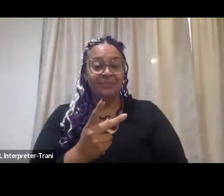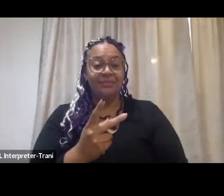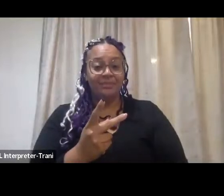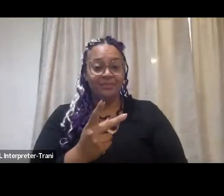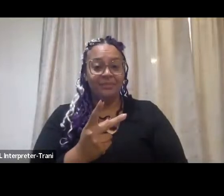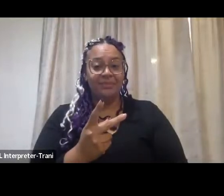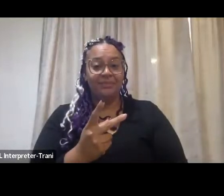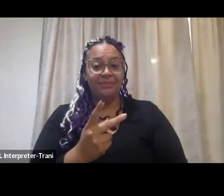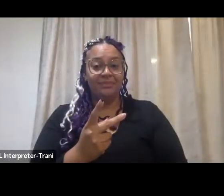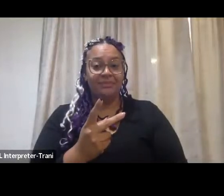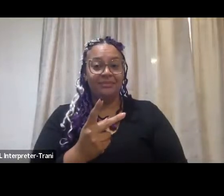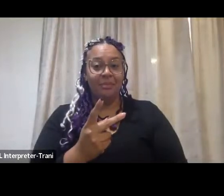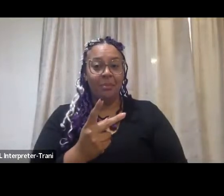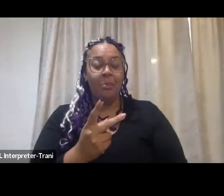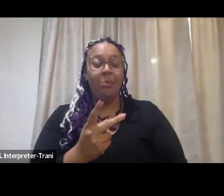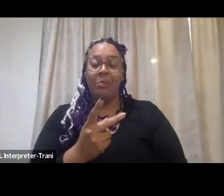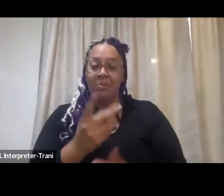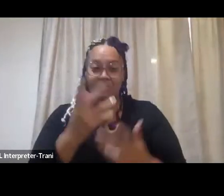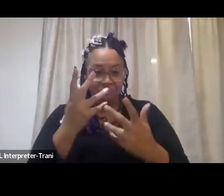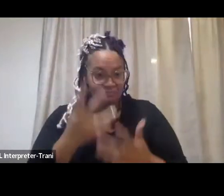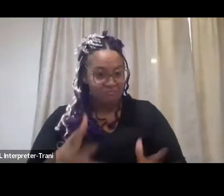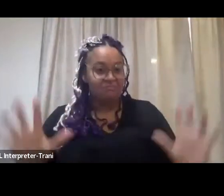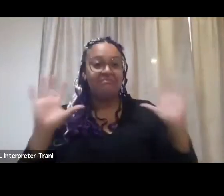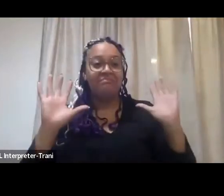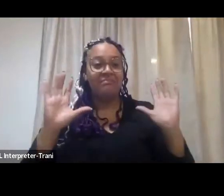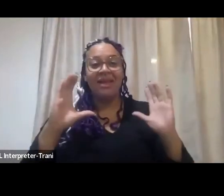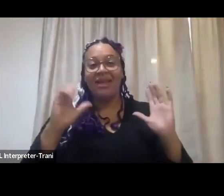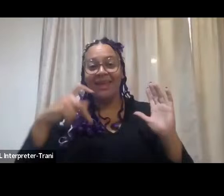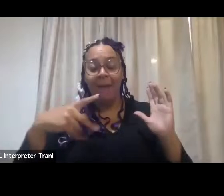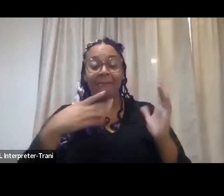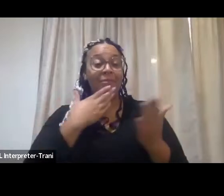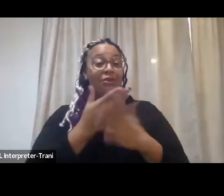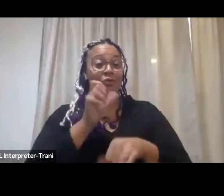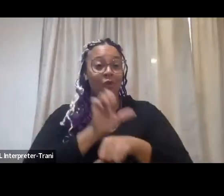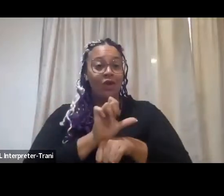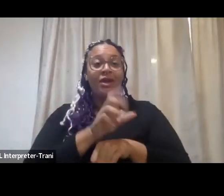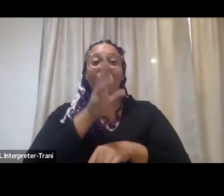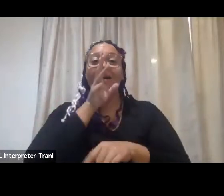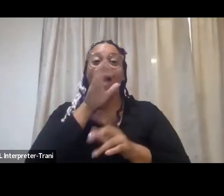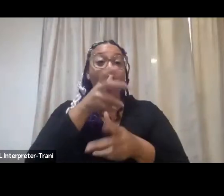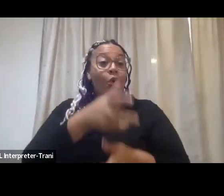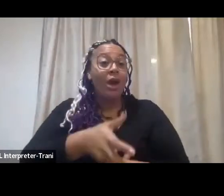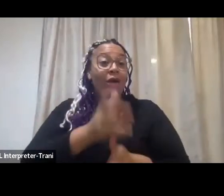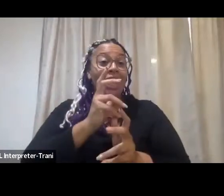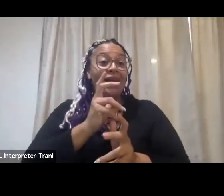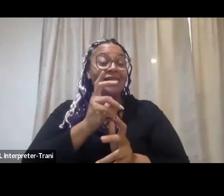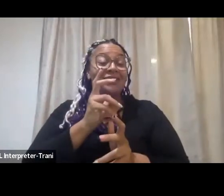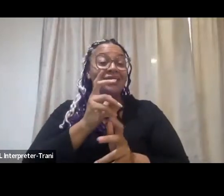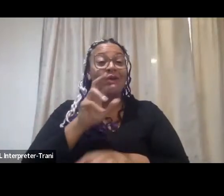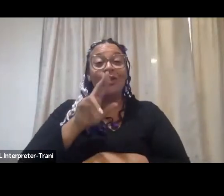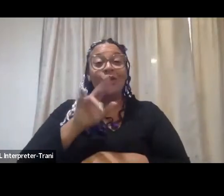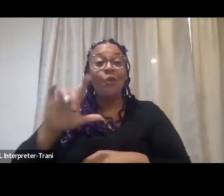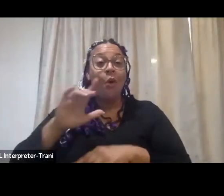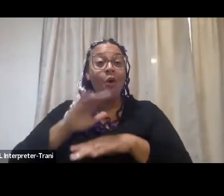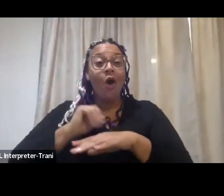You made it, Capricorn. Good work. Aquarius, roll call.